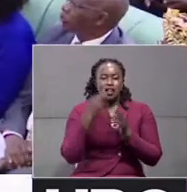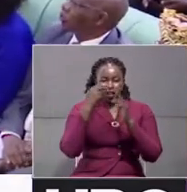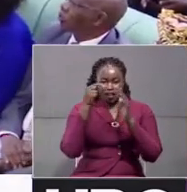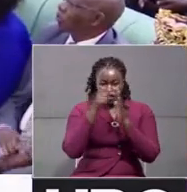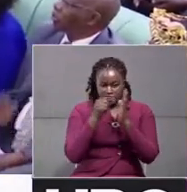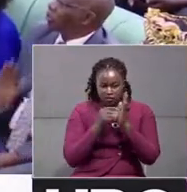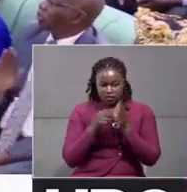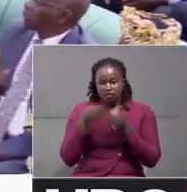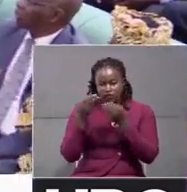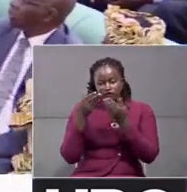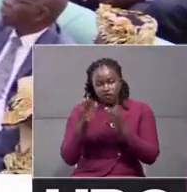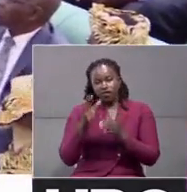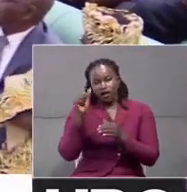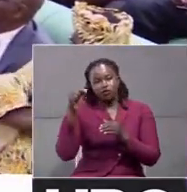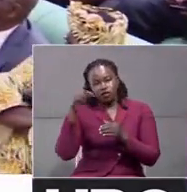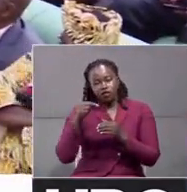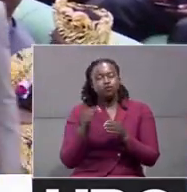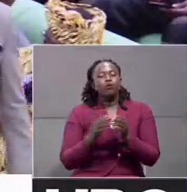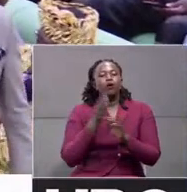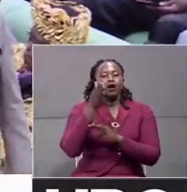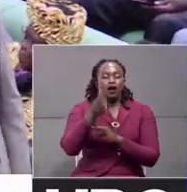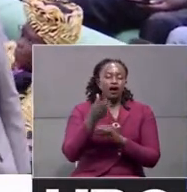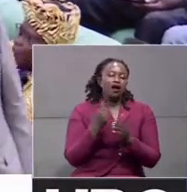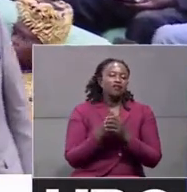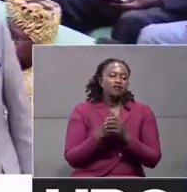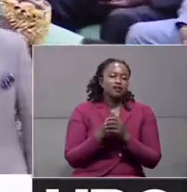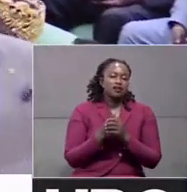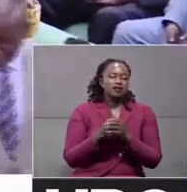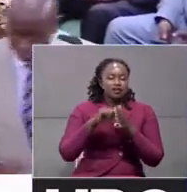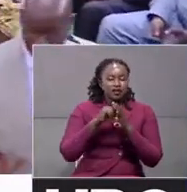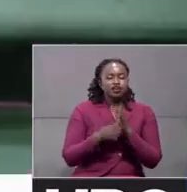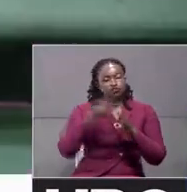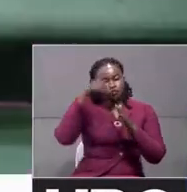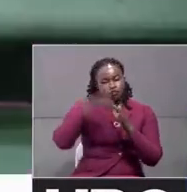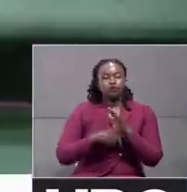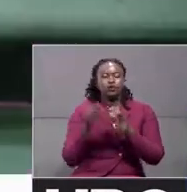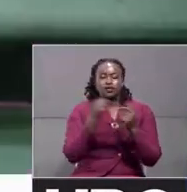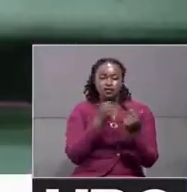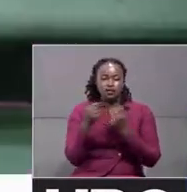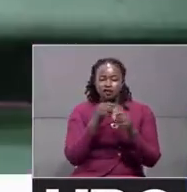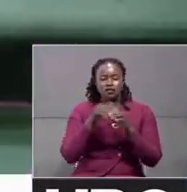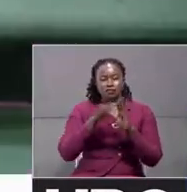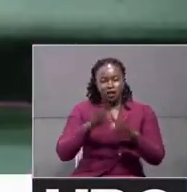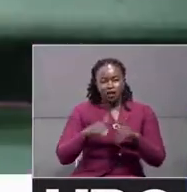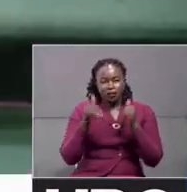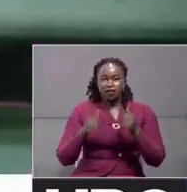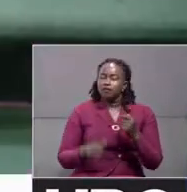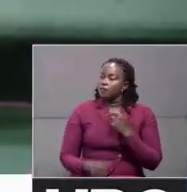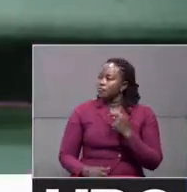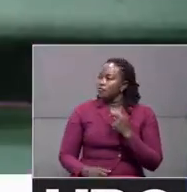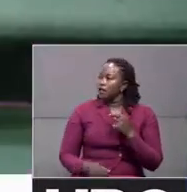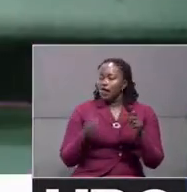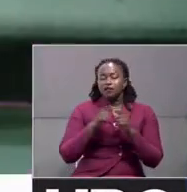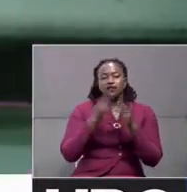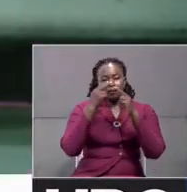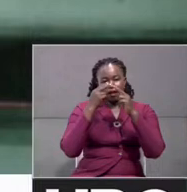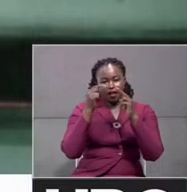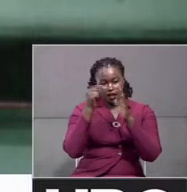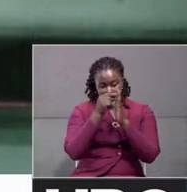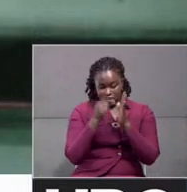Attorney General after the matter was extensively discussed in Parliament. And we tabled that list here in